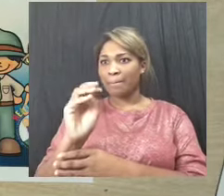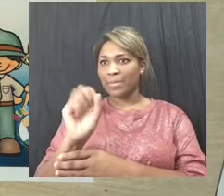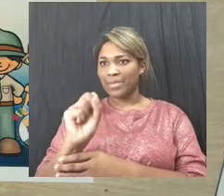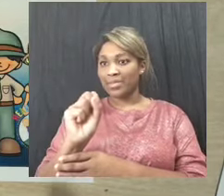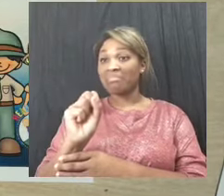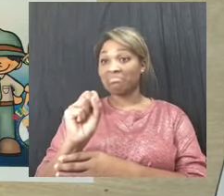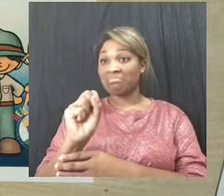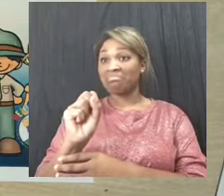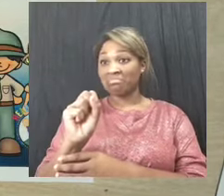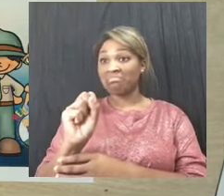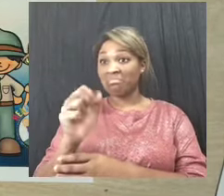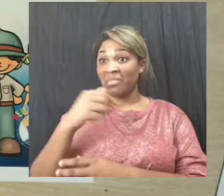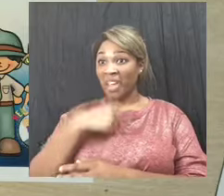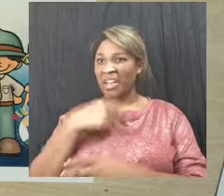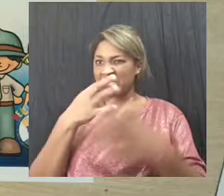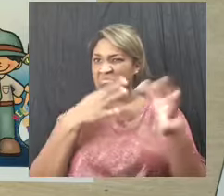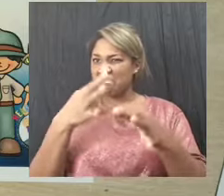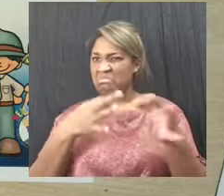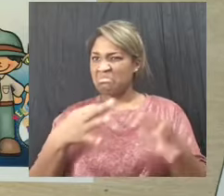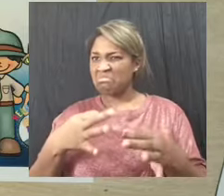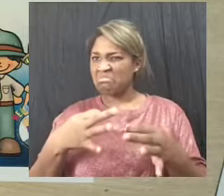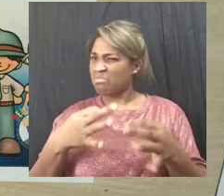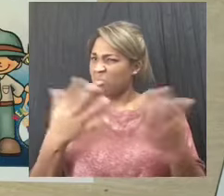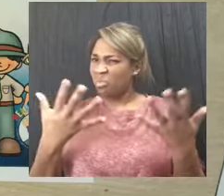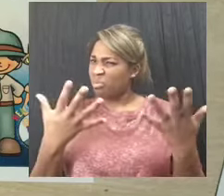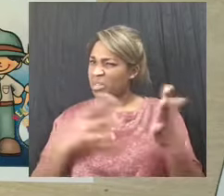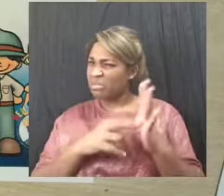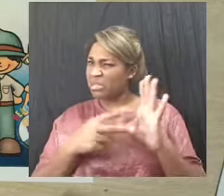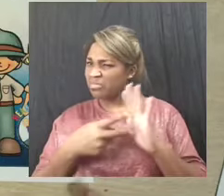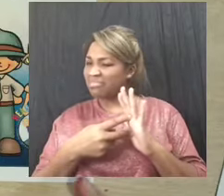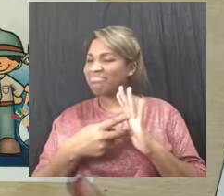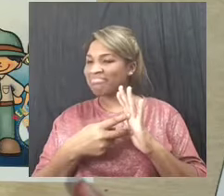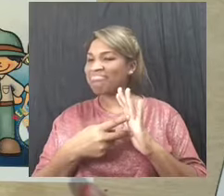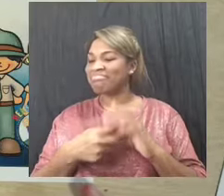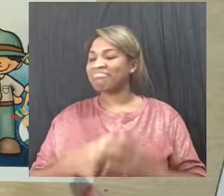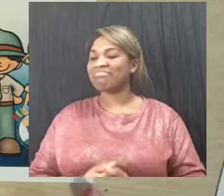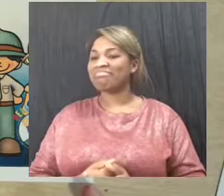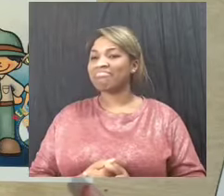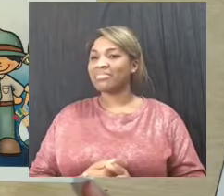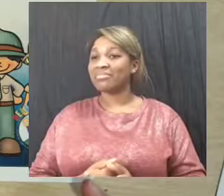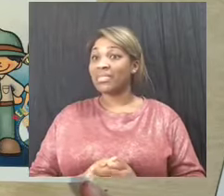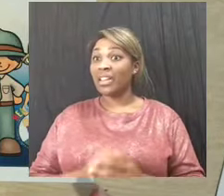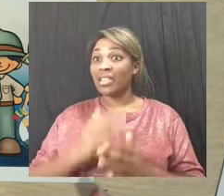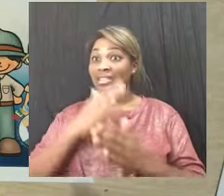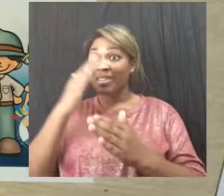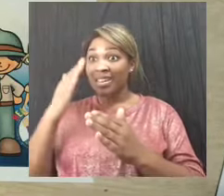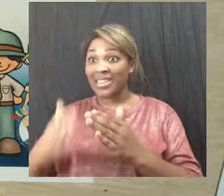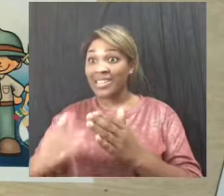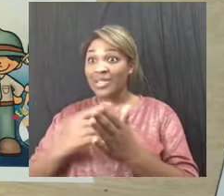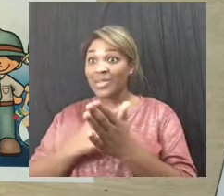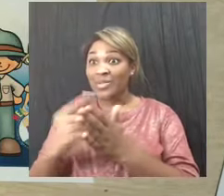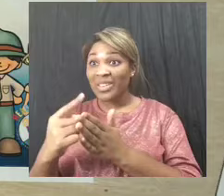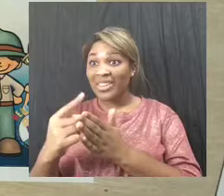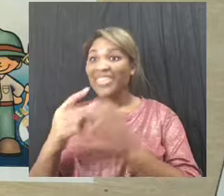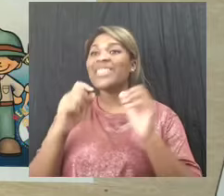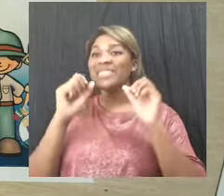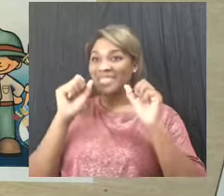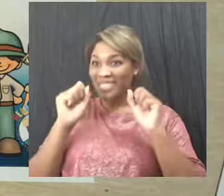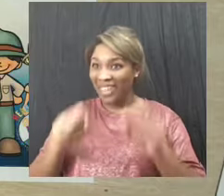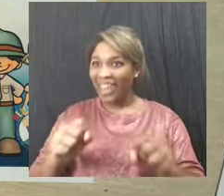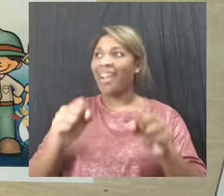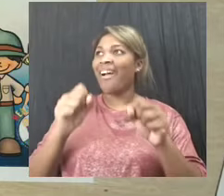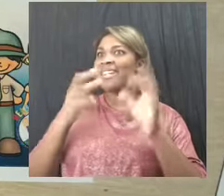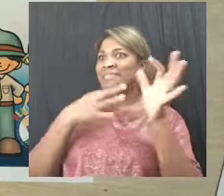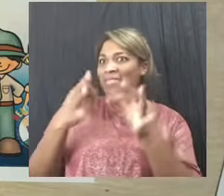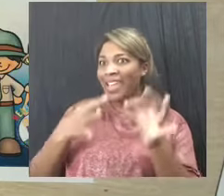And I'm going to be explaining what an ecosystem is. At the end of the week, you'll be able to explain it